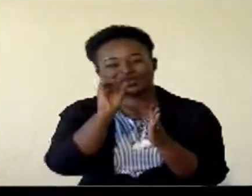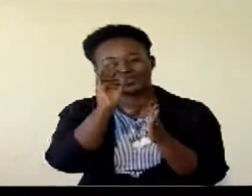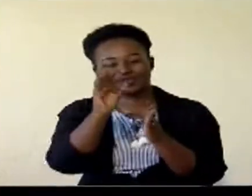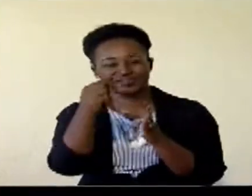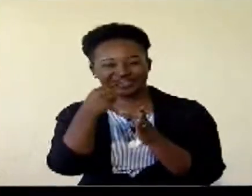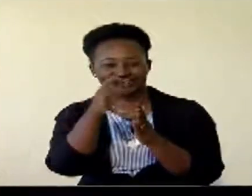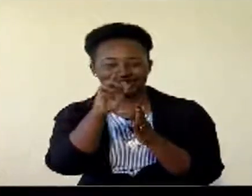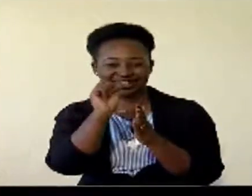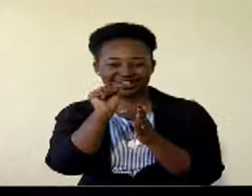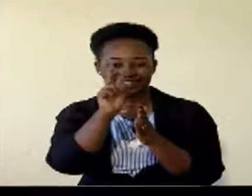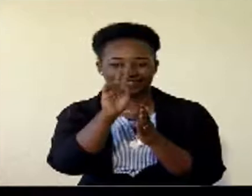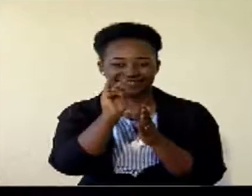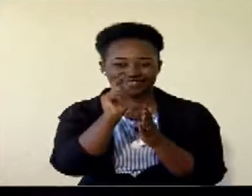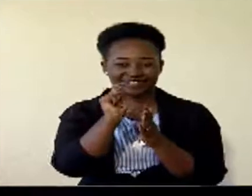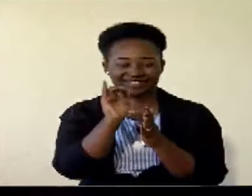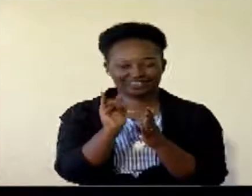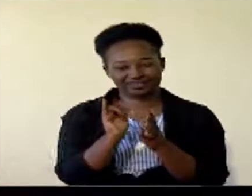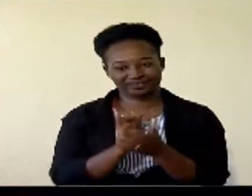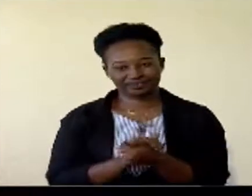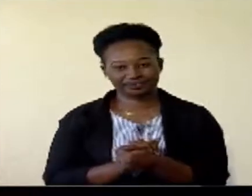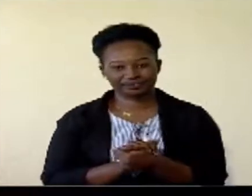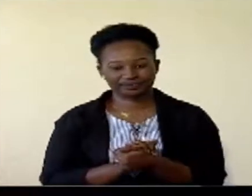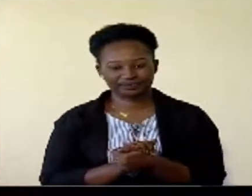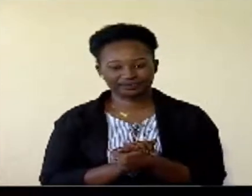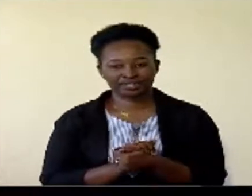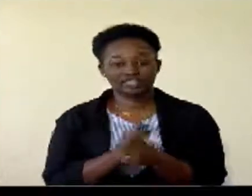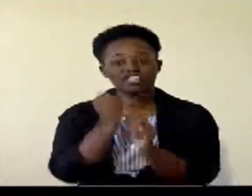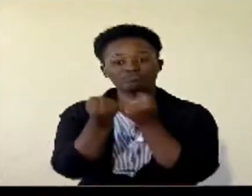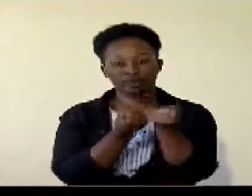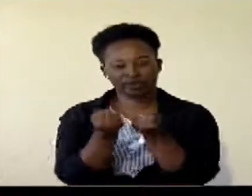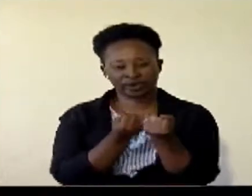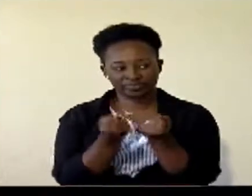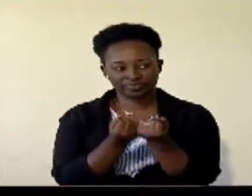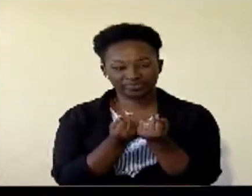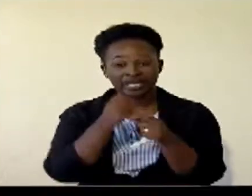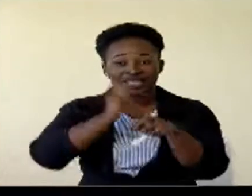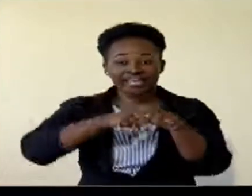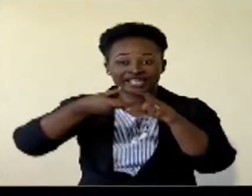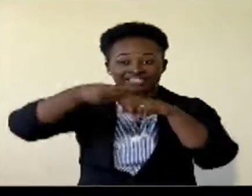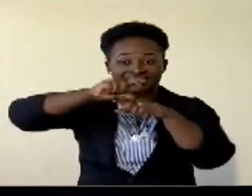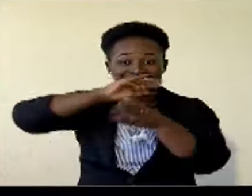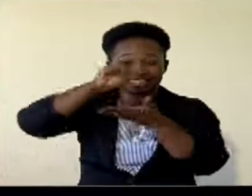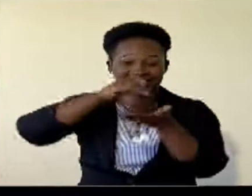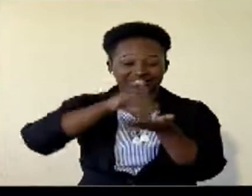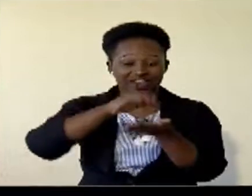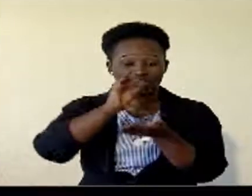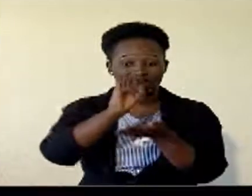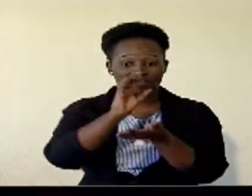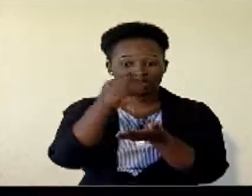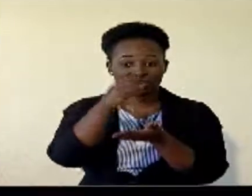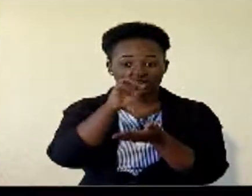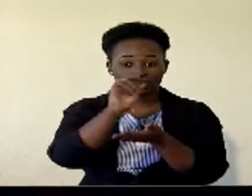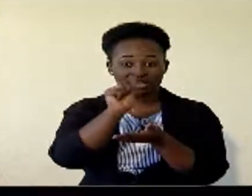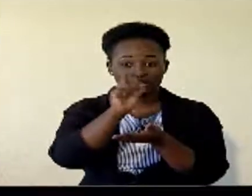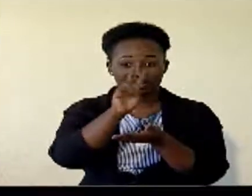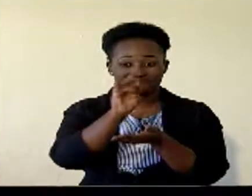gravity of the car. And when it raises the center of gravity of the car, then it makes the